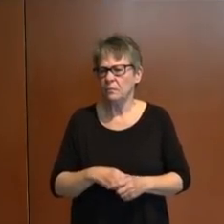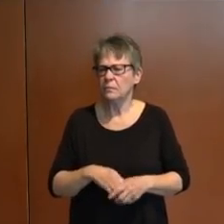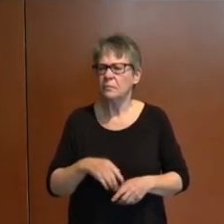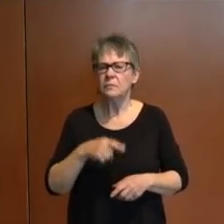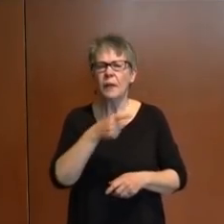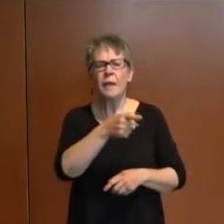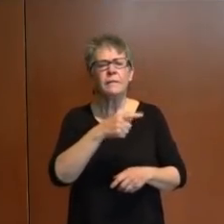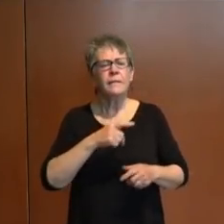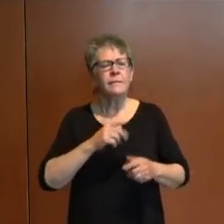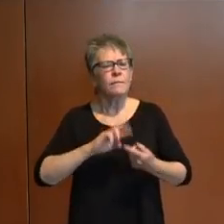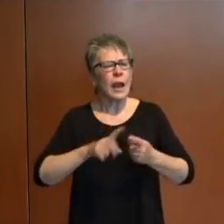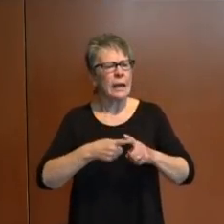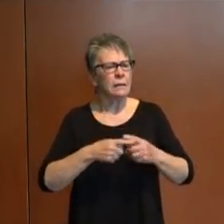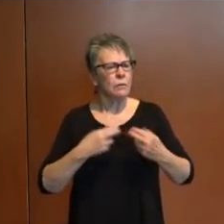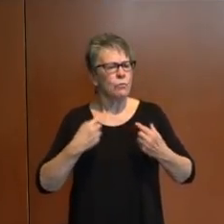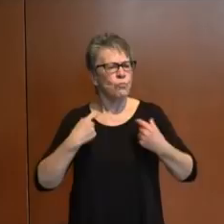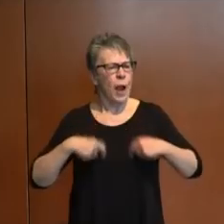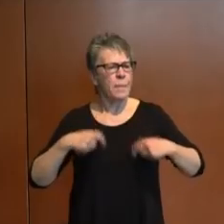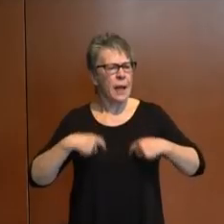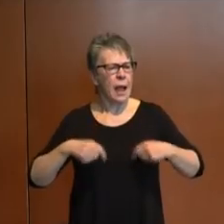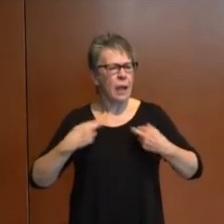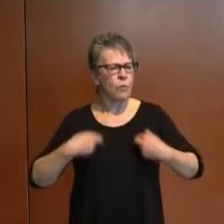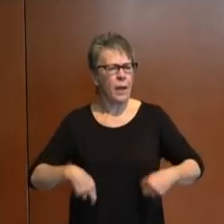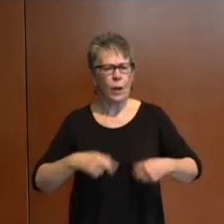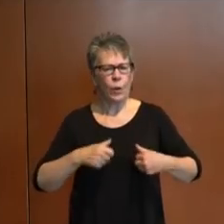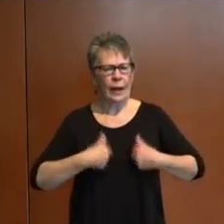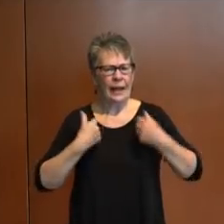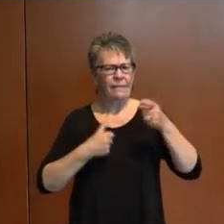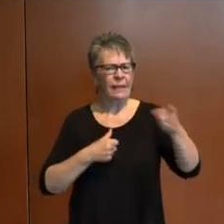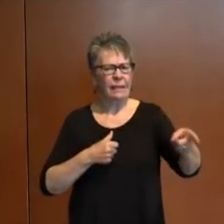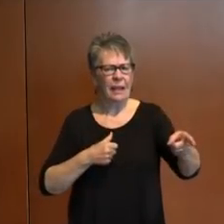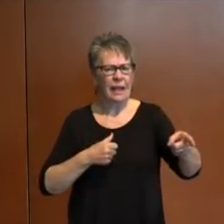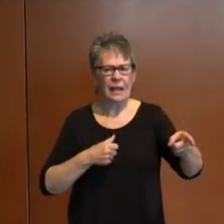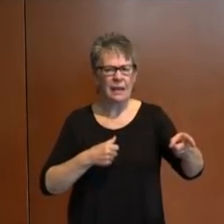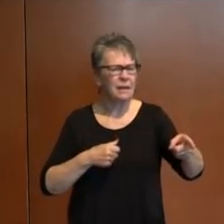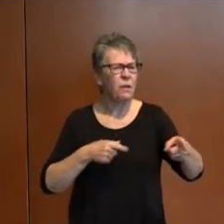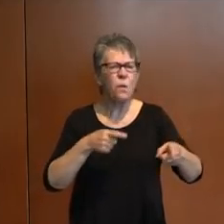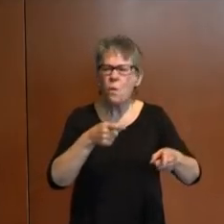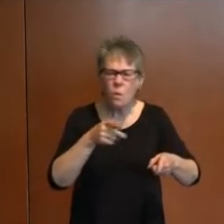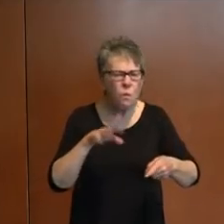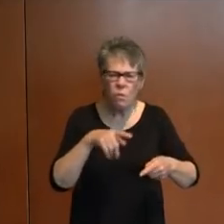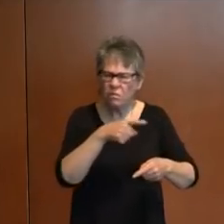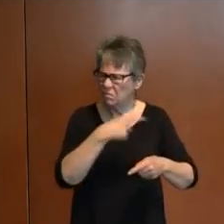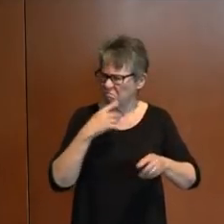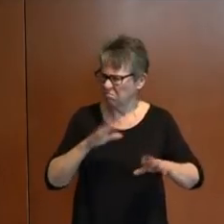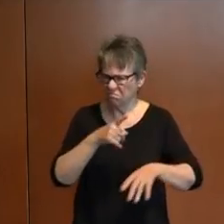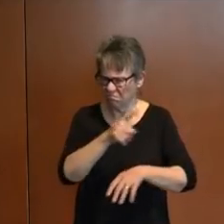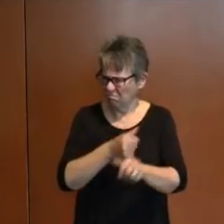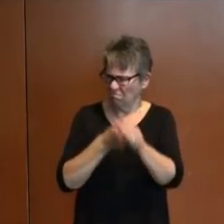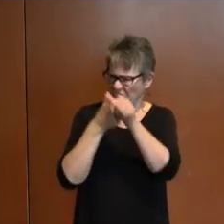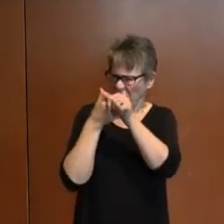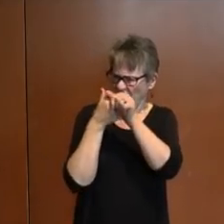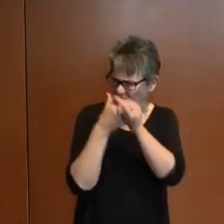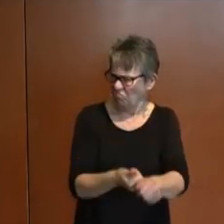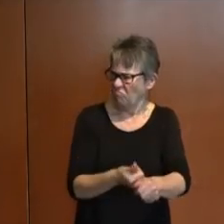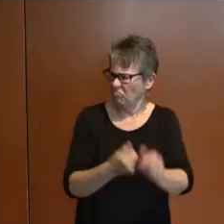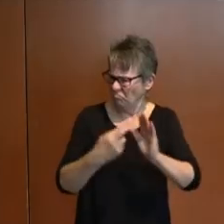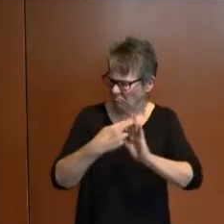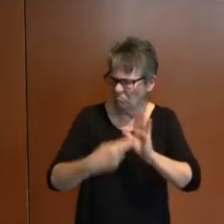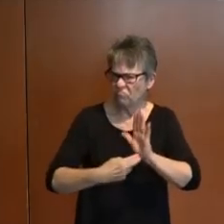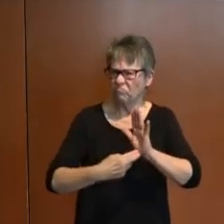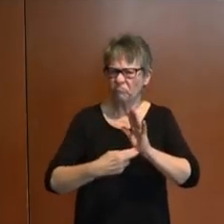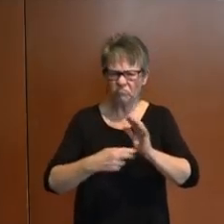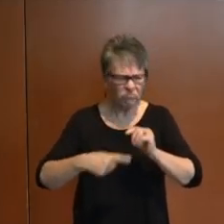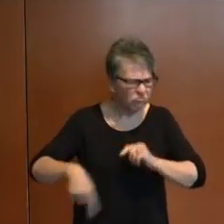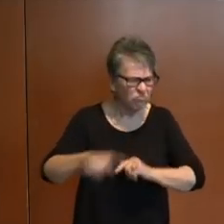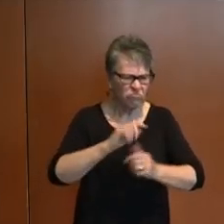of the food delivery that we've converted to and the compliance in that community. And as you rightfully point out in your question, Dave,